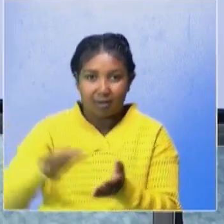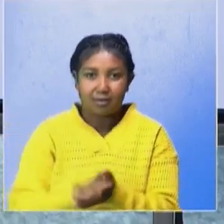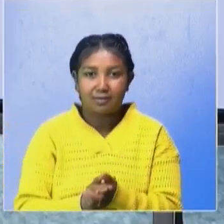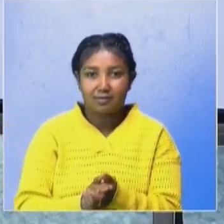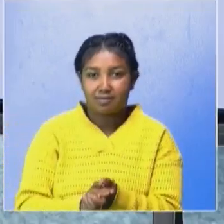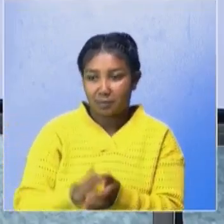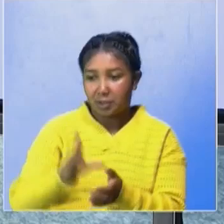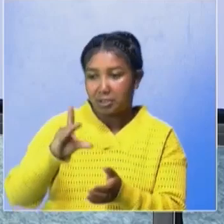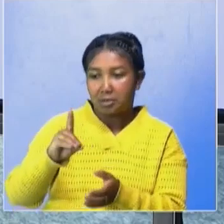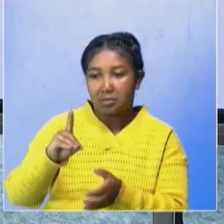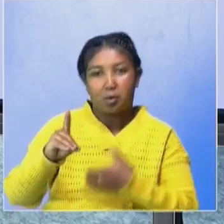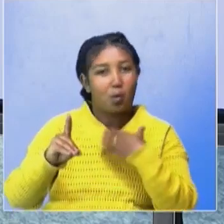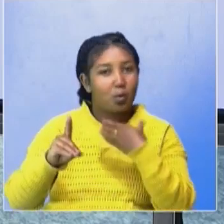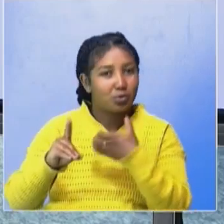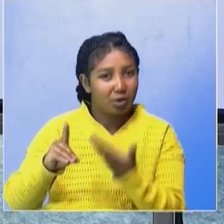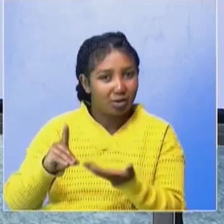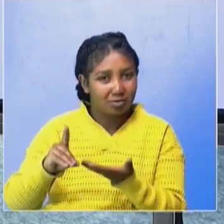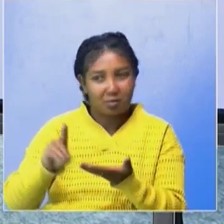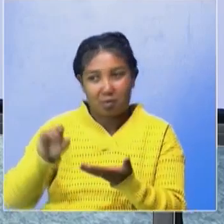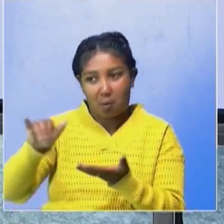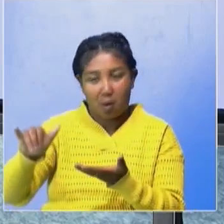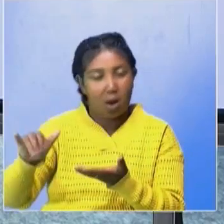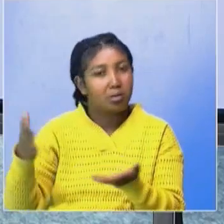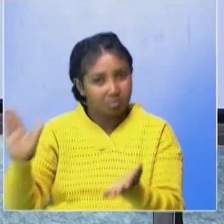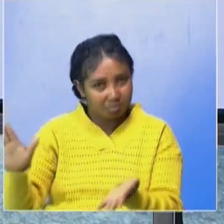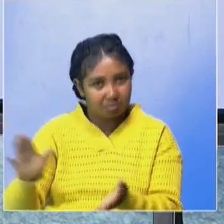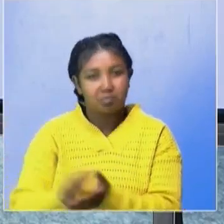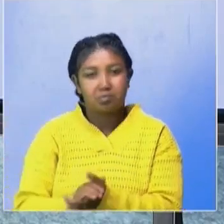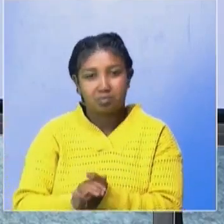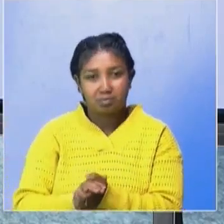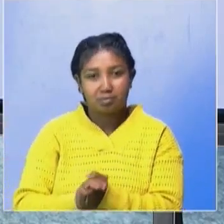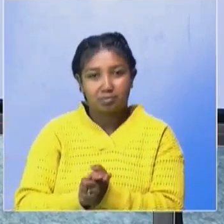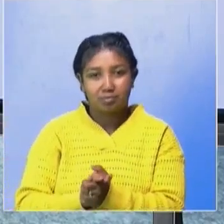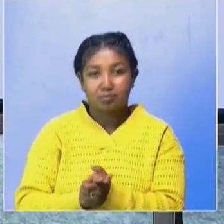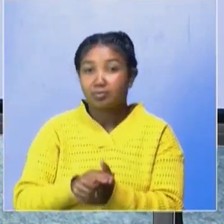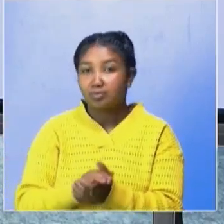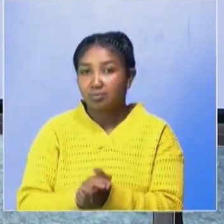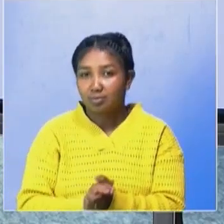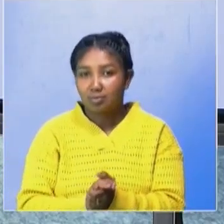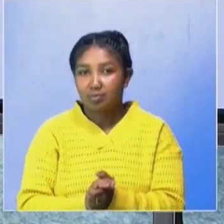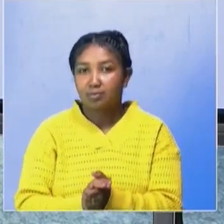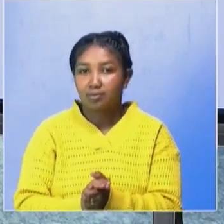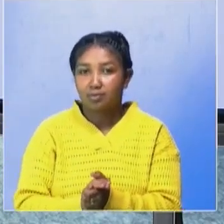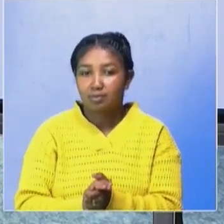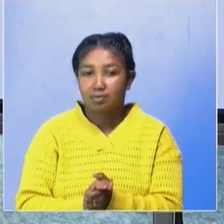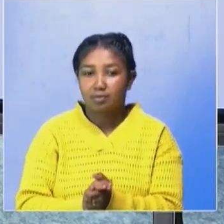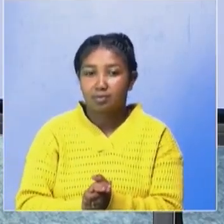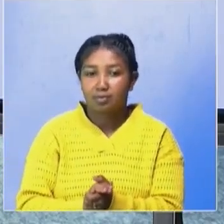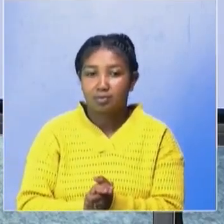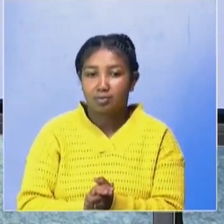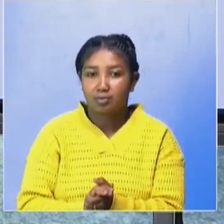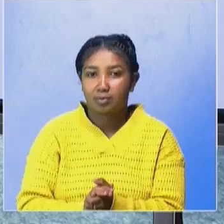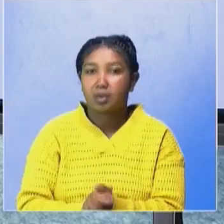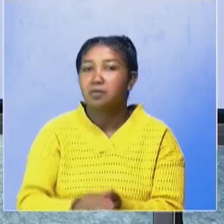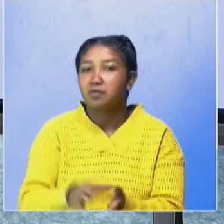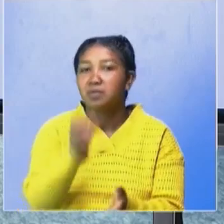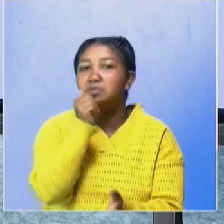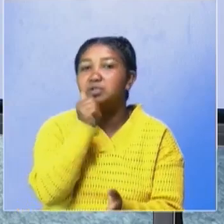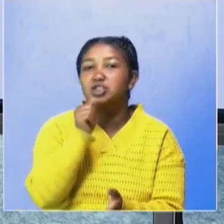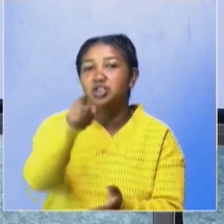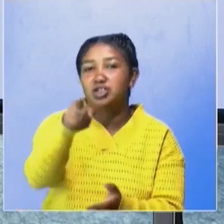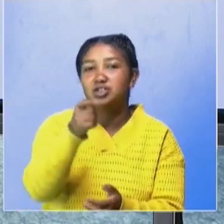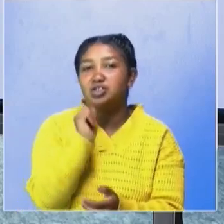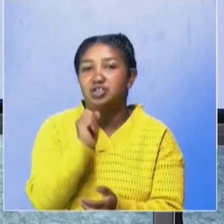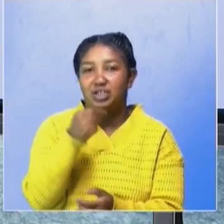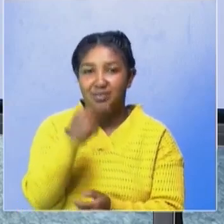Here is study. We can change with what? Let us take one subject from, let us say